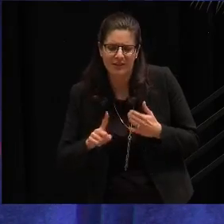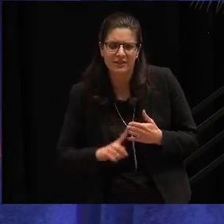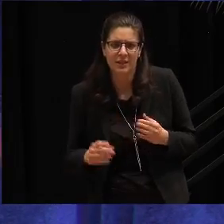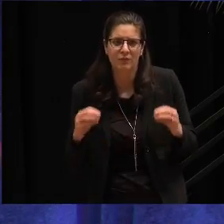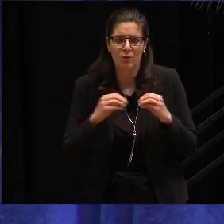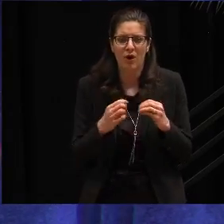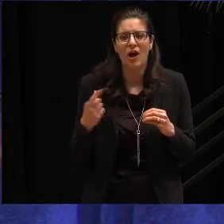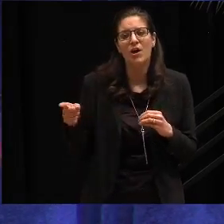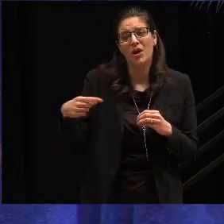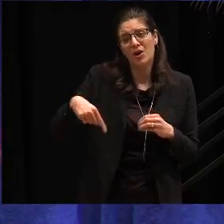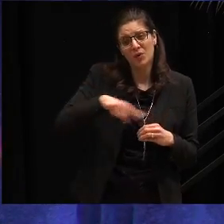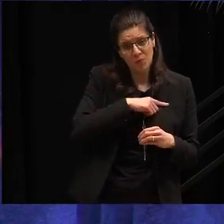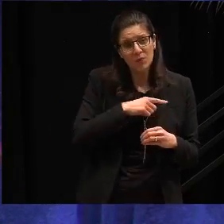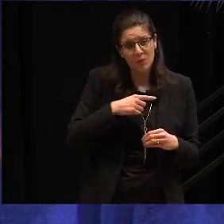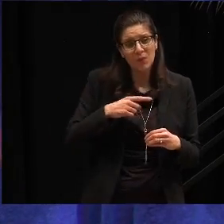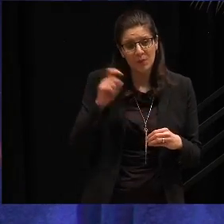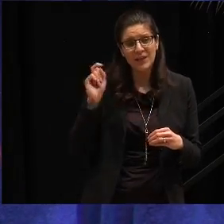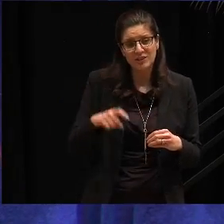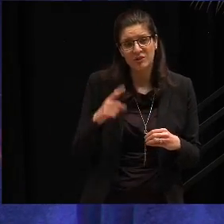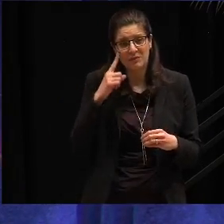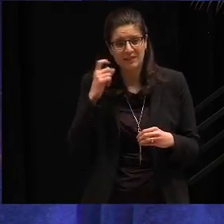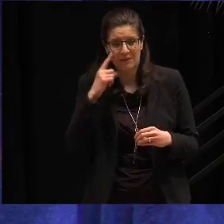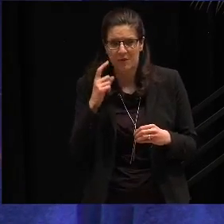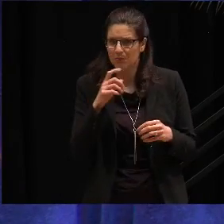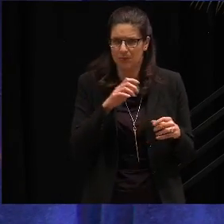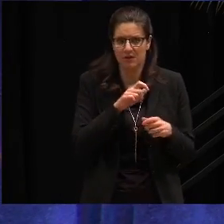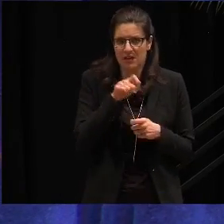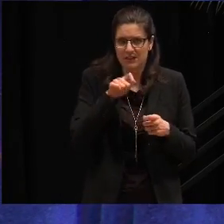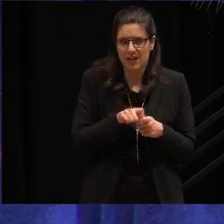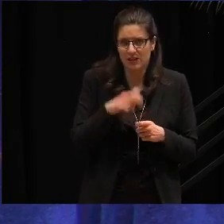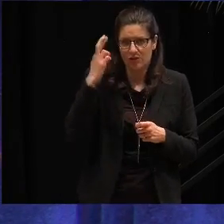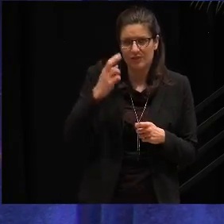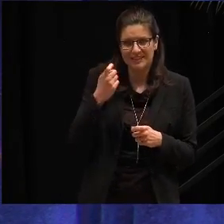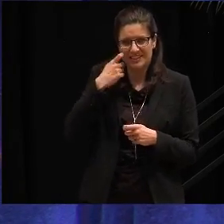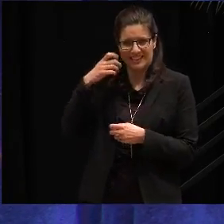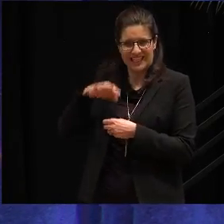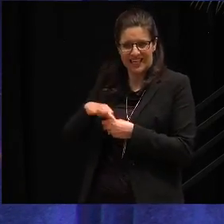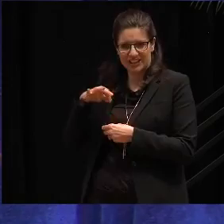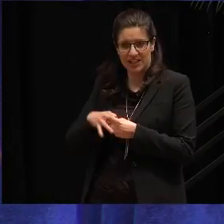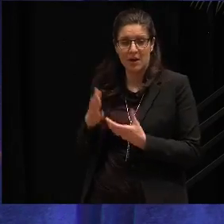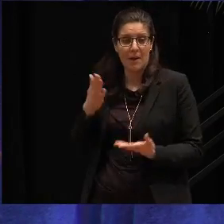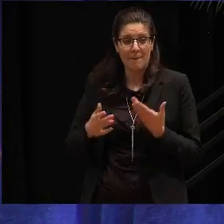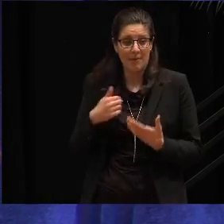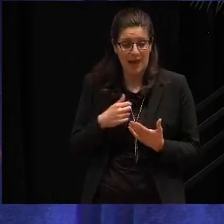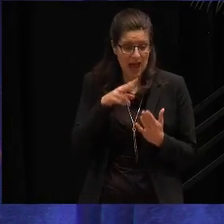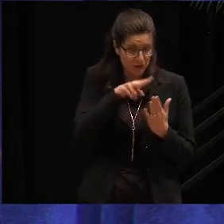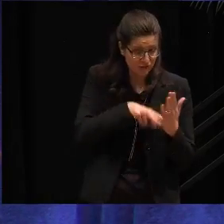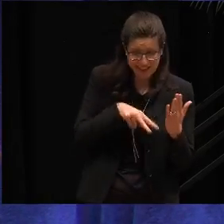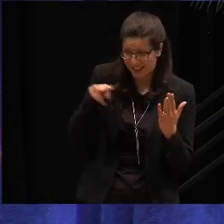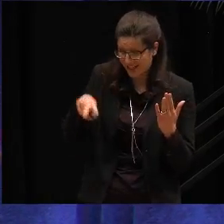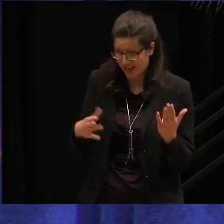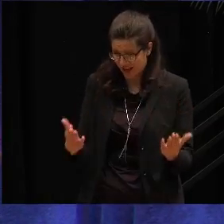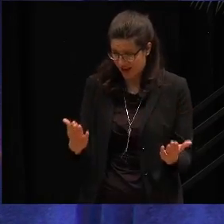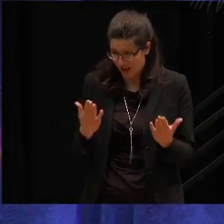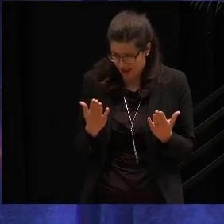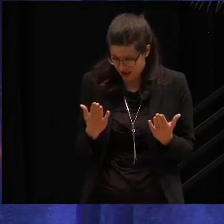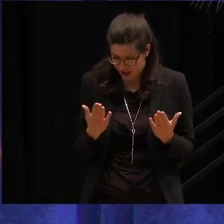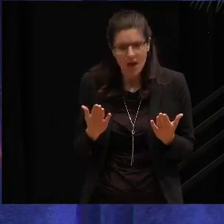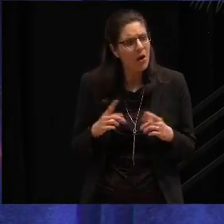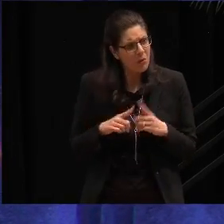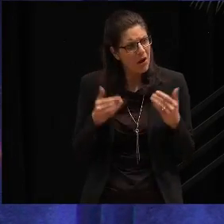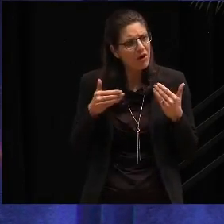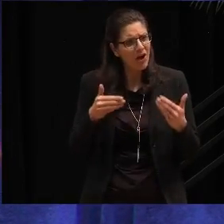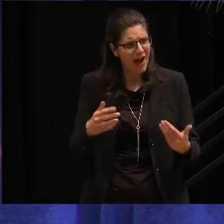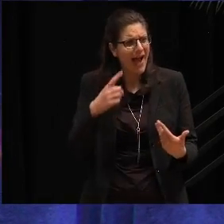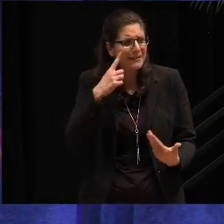should all be skeptical, because exactly of what happened in the election, because of the things that you point. I might see different articles, right, because I'm coming, but be